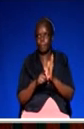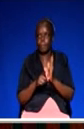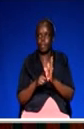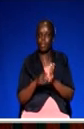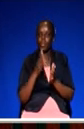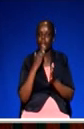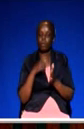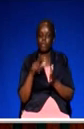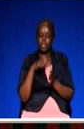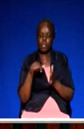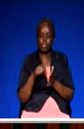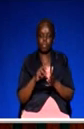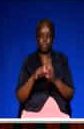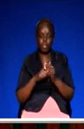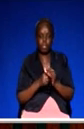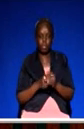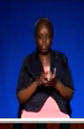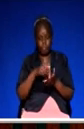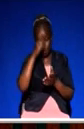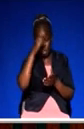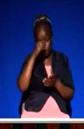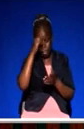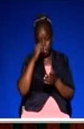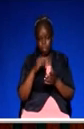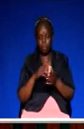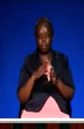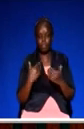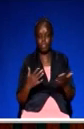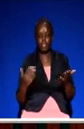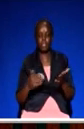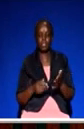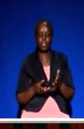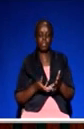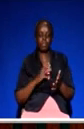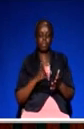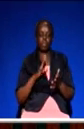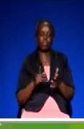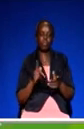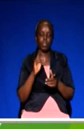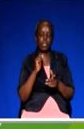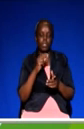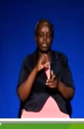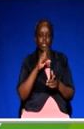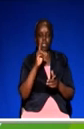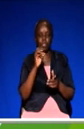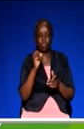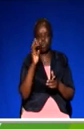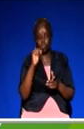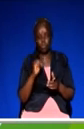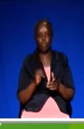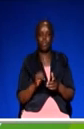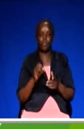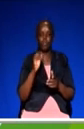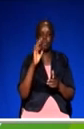So I want us to start by looking at the organisms that belongs to kingdom fungi. Now kingdom fungi,